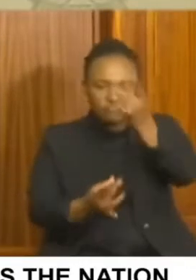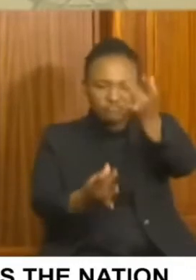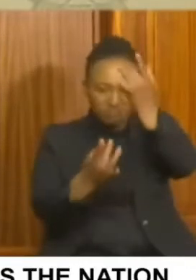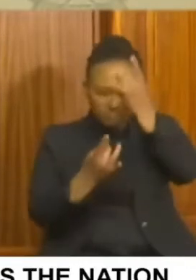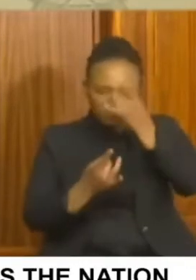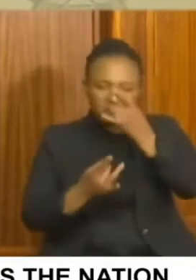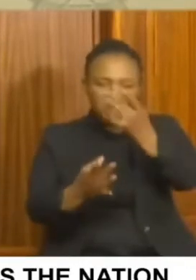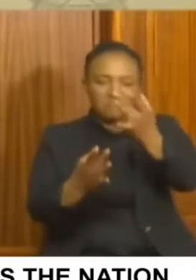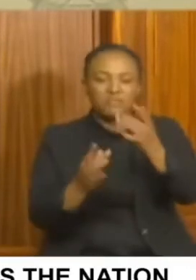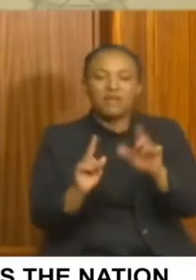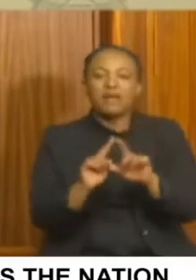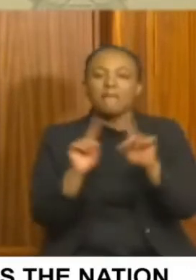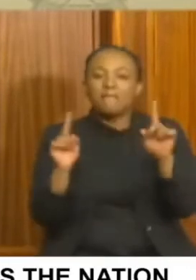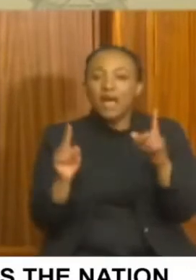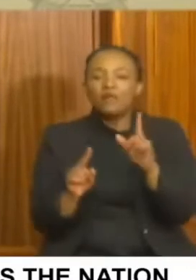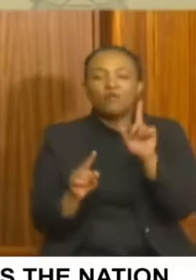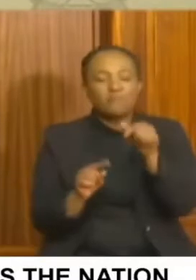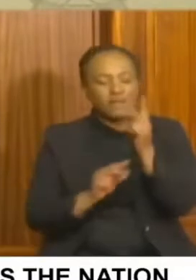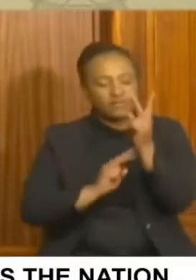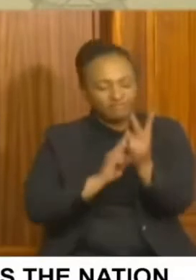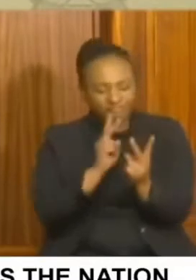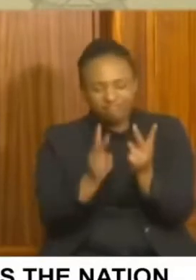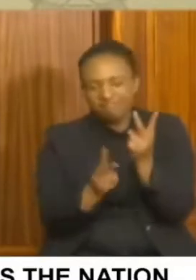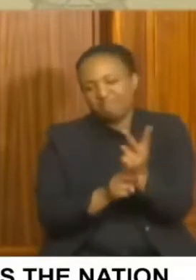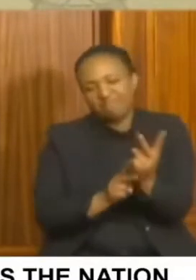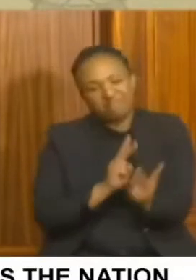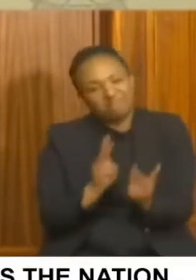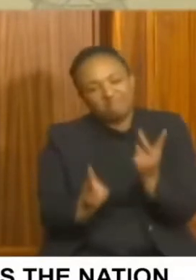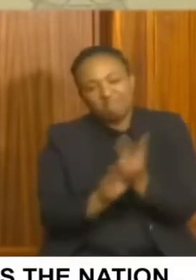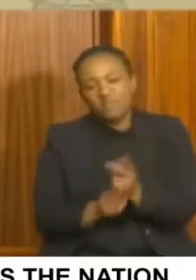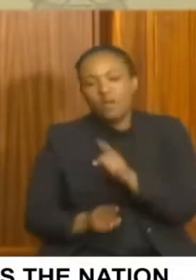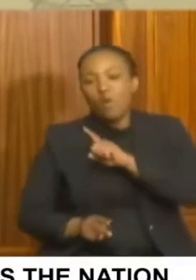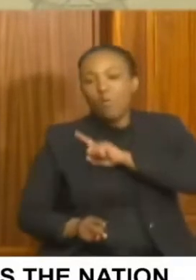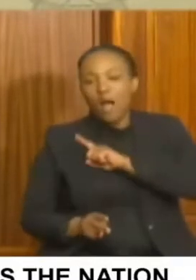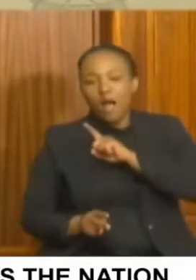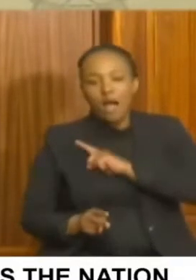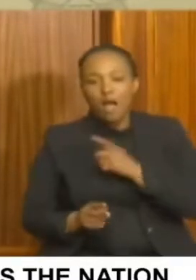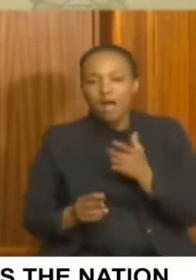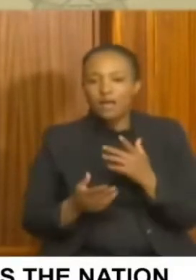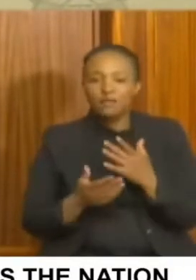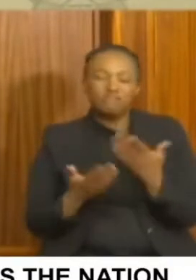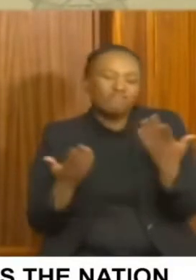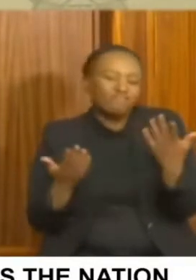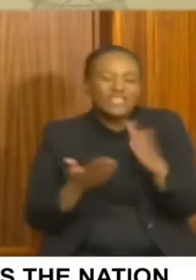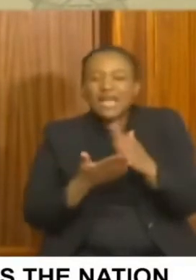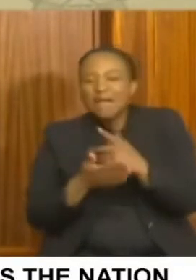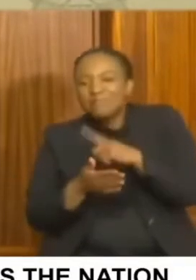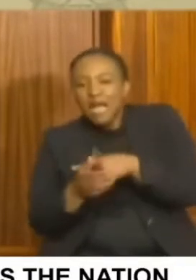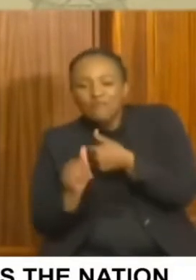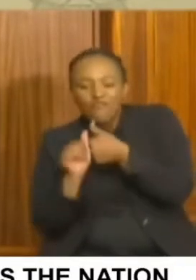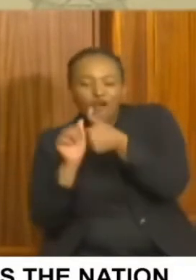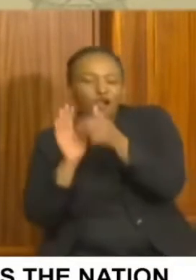condescension. Bear repeating. No, it doesn't. Because oftentimes there are lapses in our behavior.